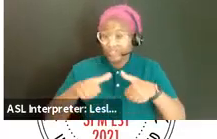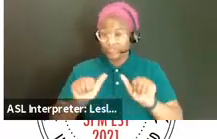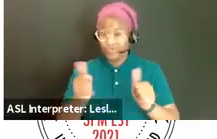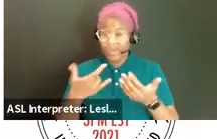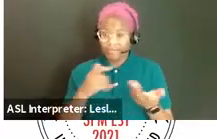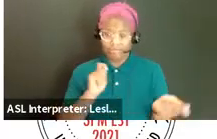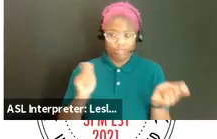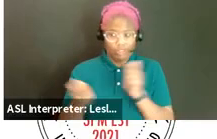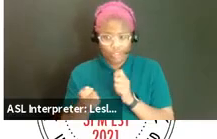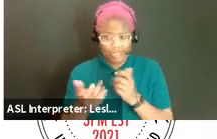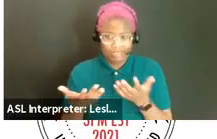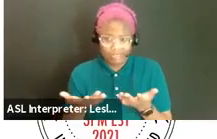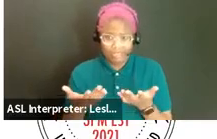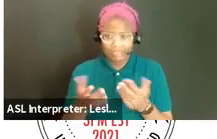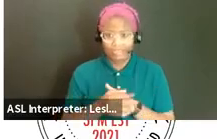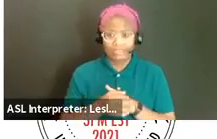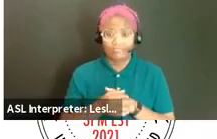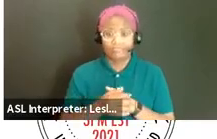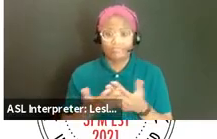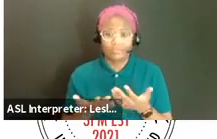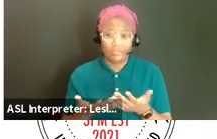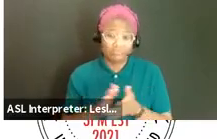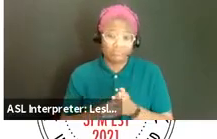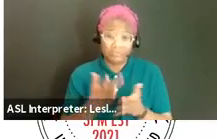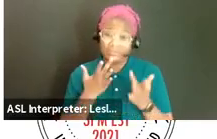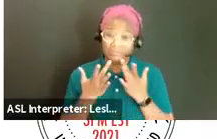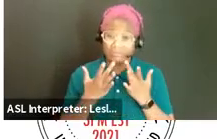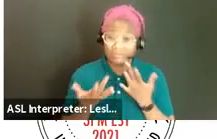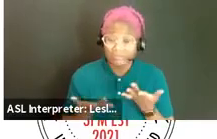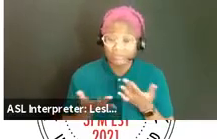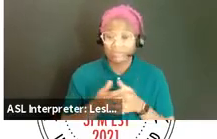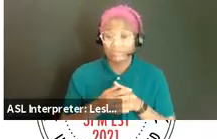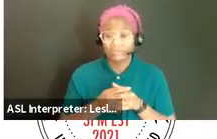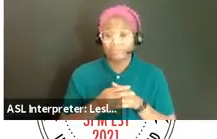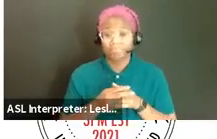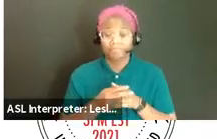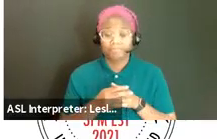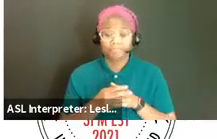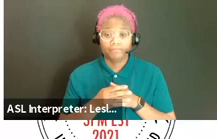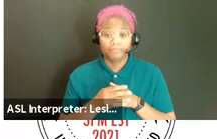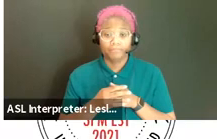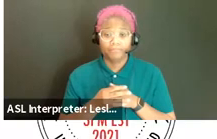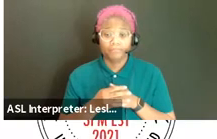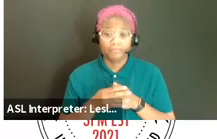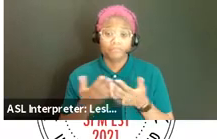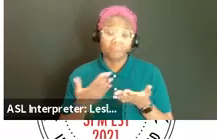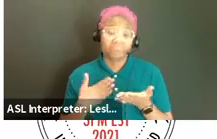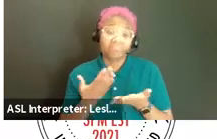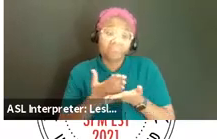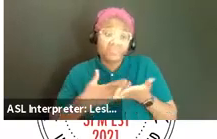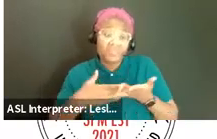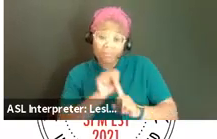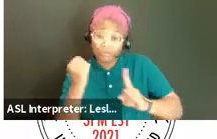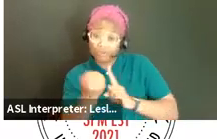point. Then, you know, I think you're probably, you know, there are some situations where you can try